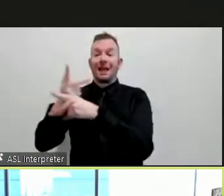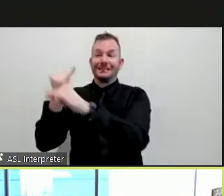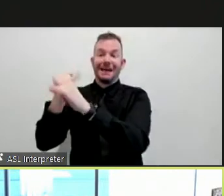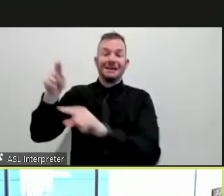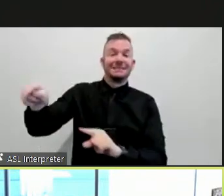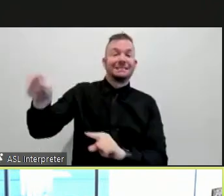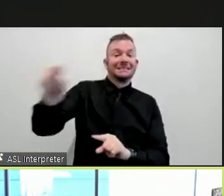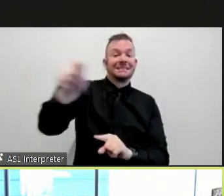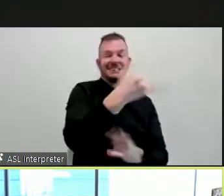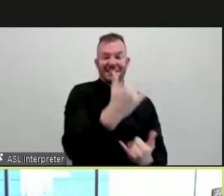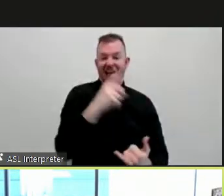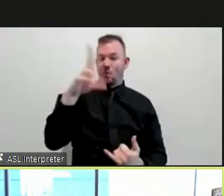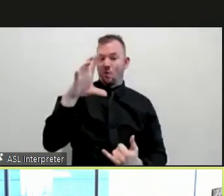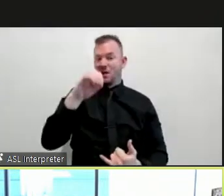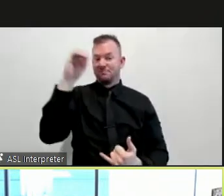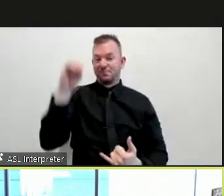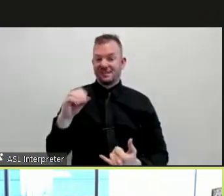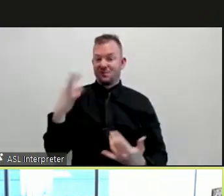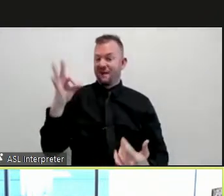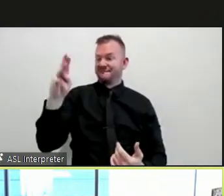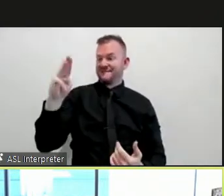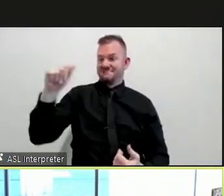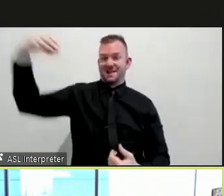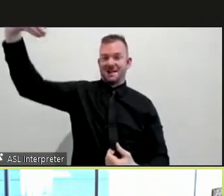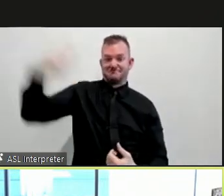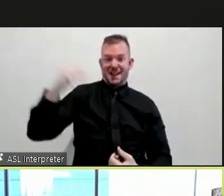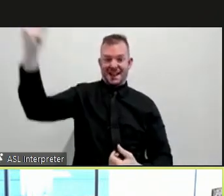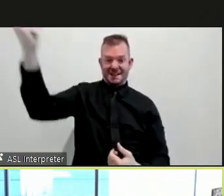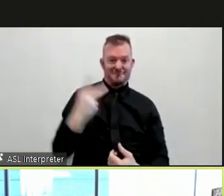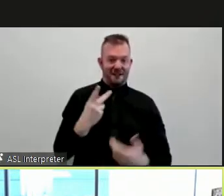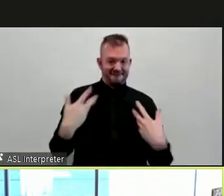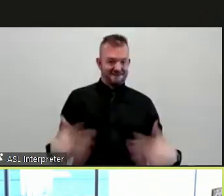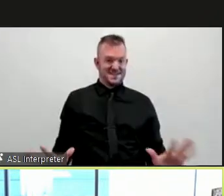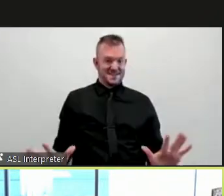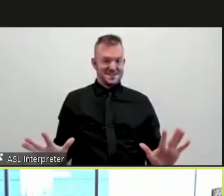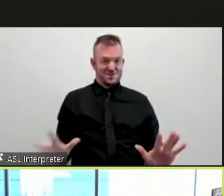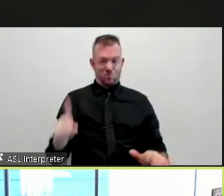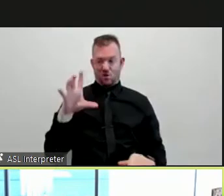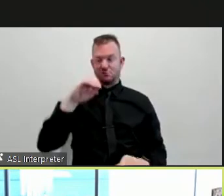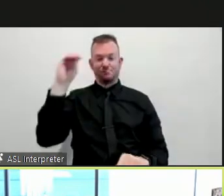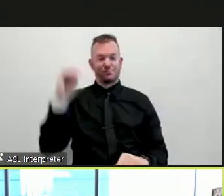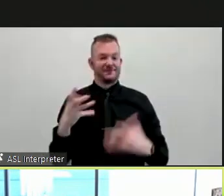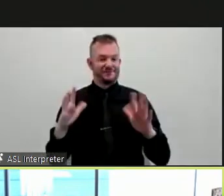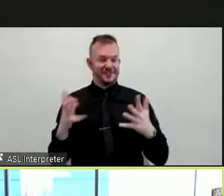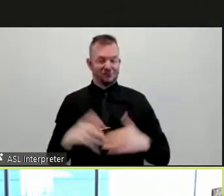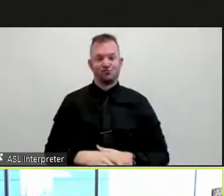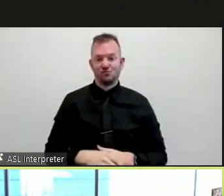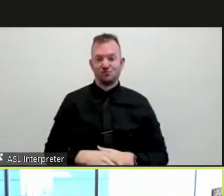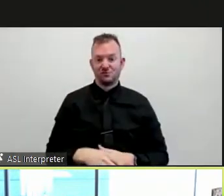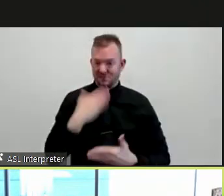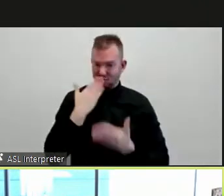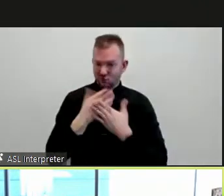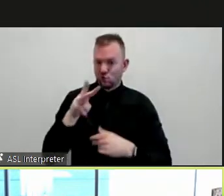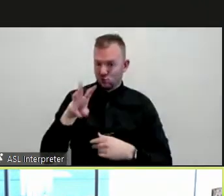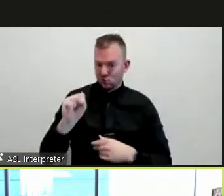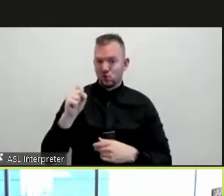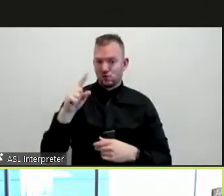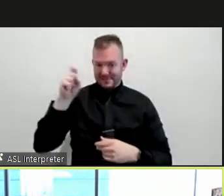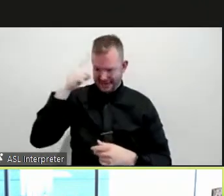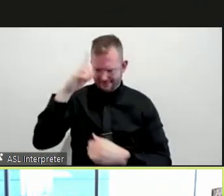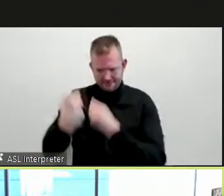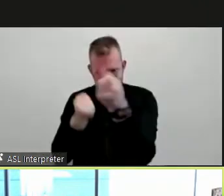by FEMA. So that's great news. The governor advocated for full reimbursement on these program expenses over